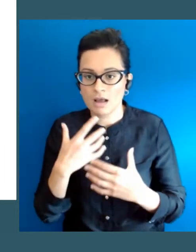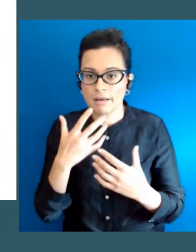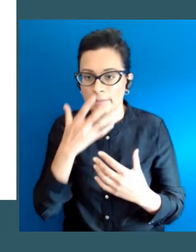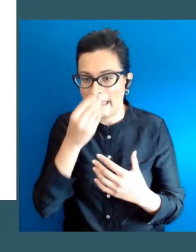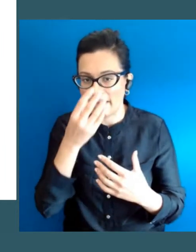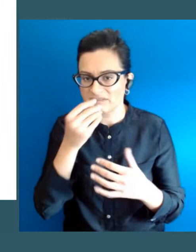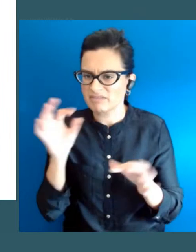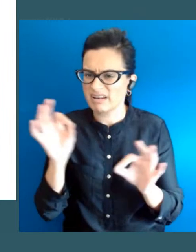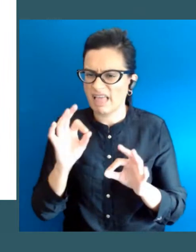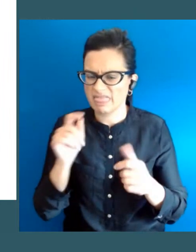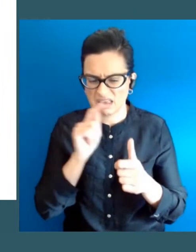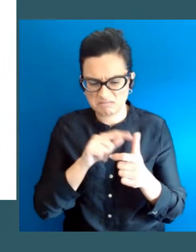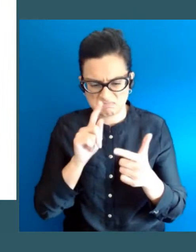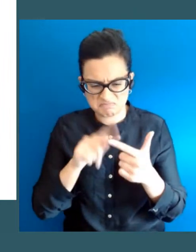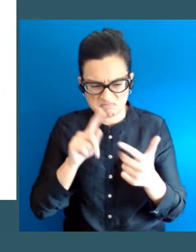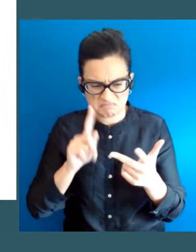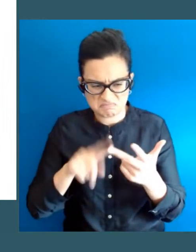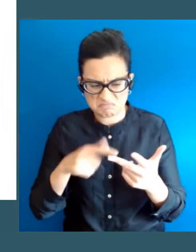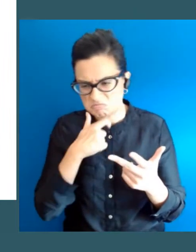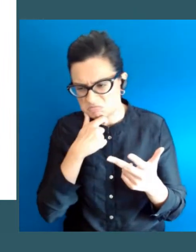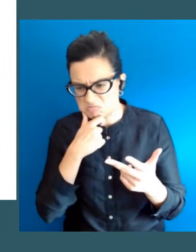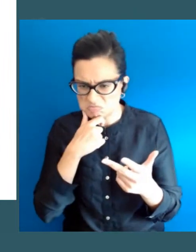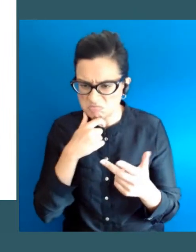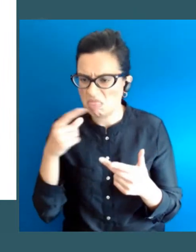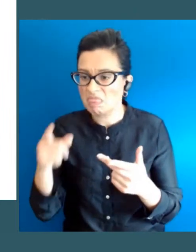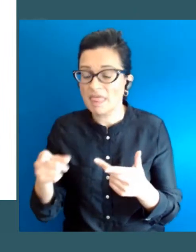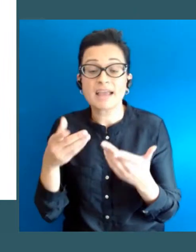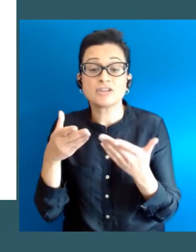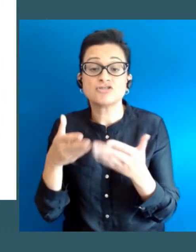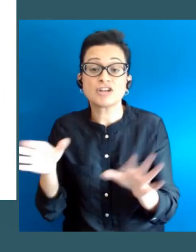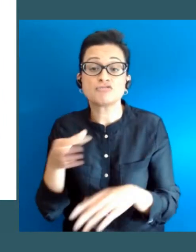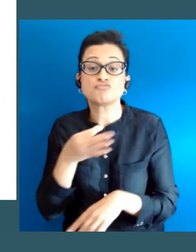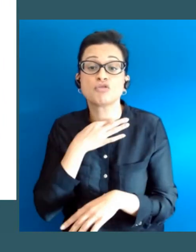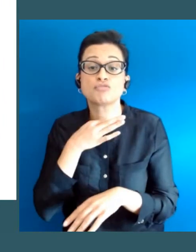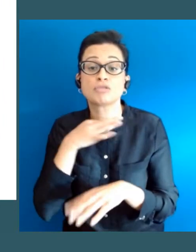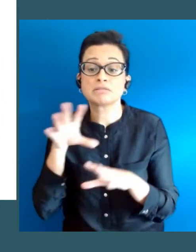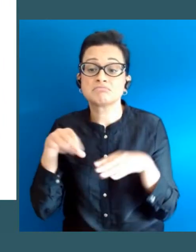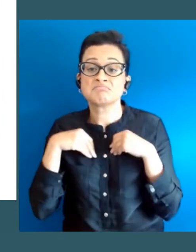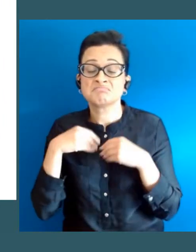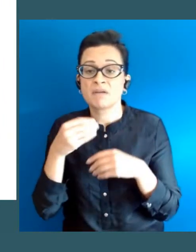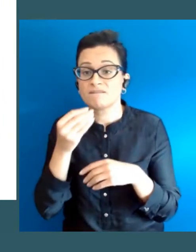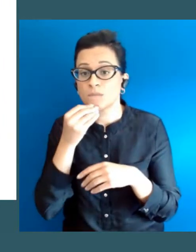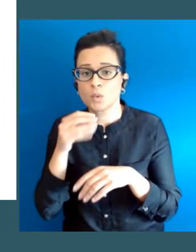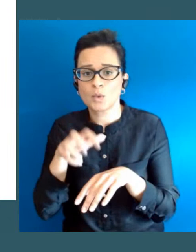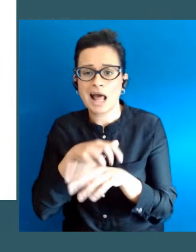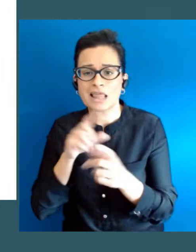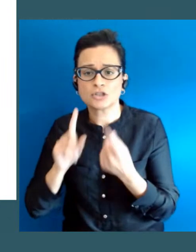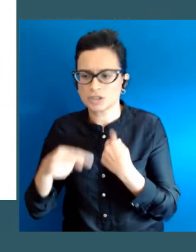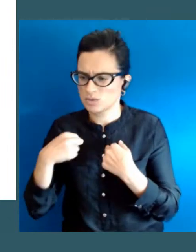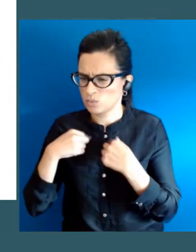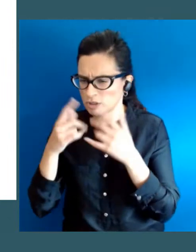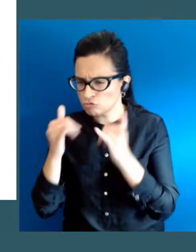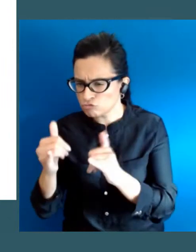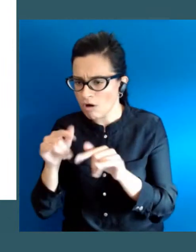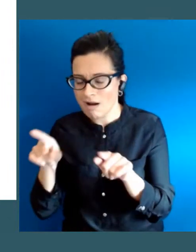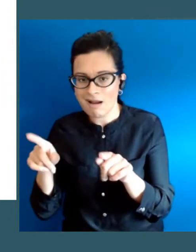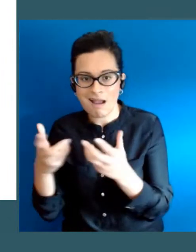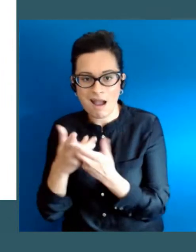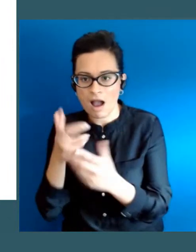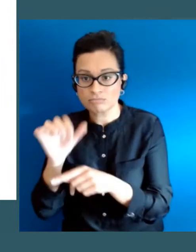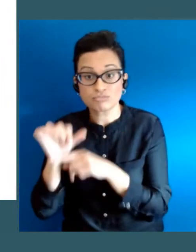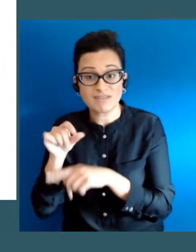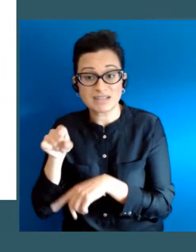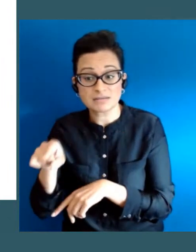And so they might be at general risk of allergy, of food allergy. So how do we try and prevent food